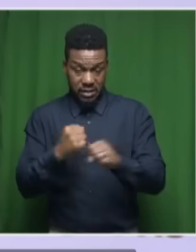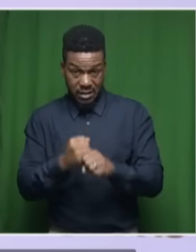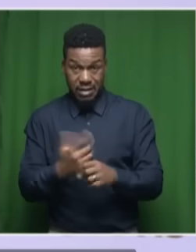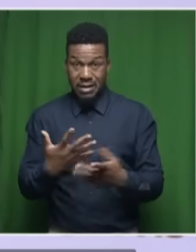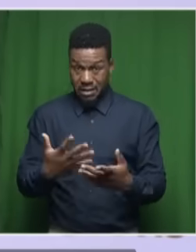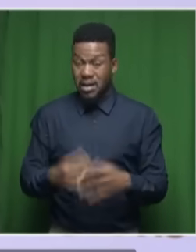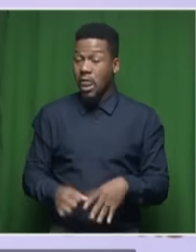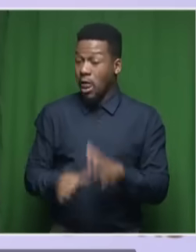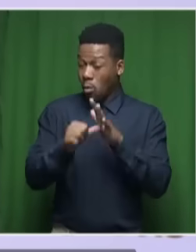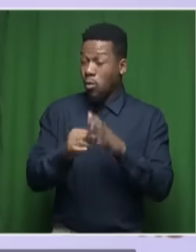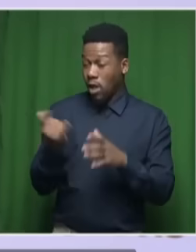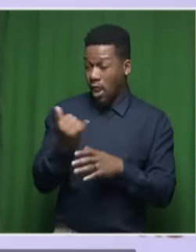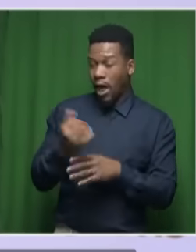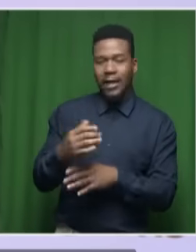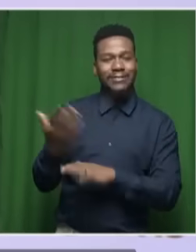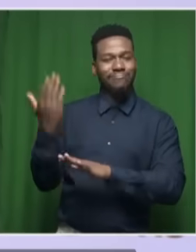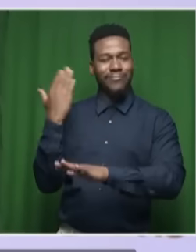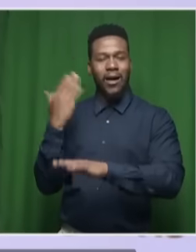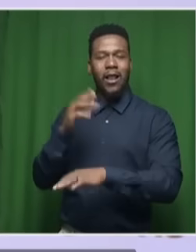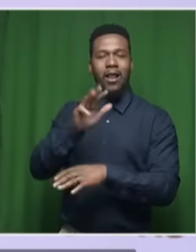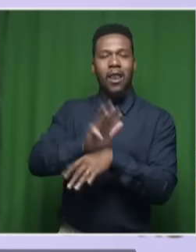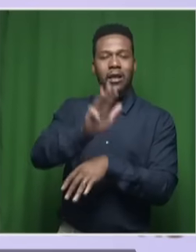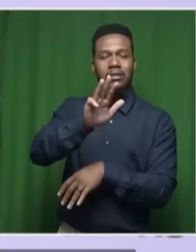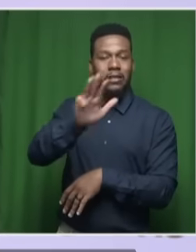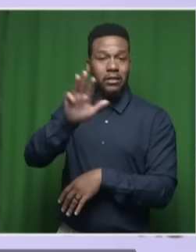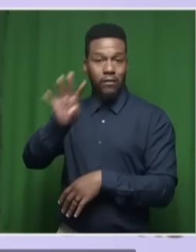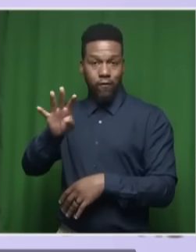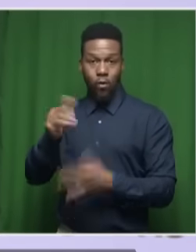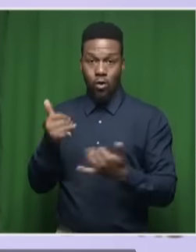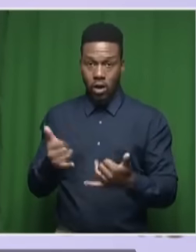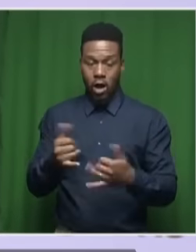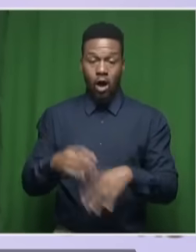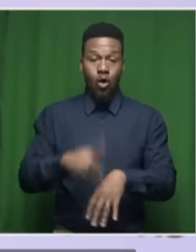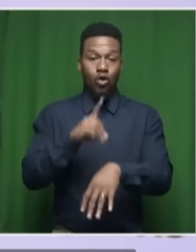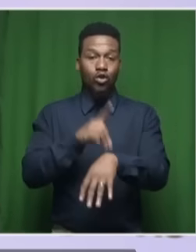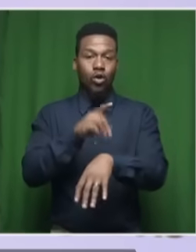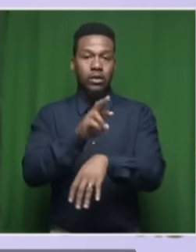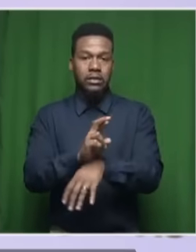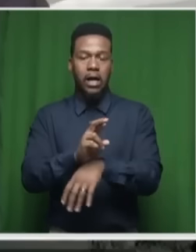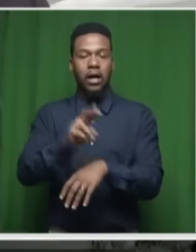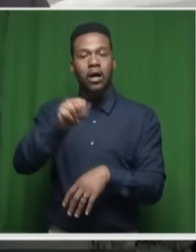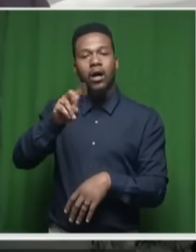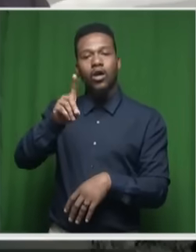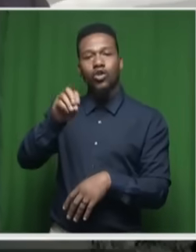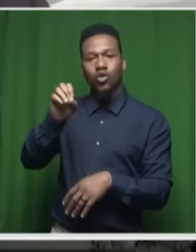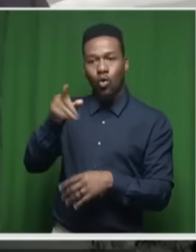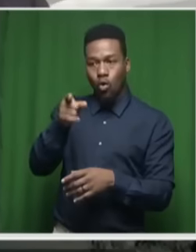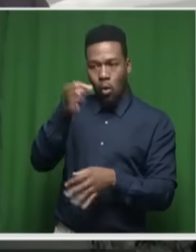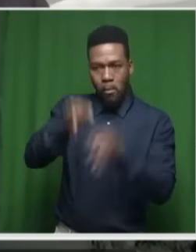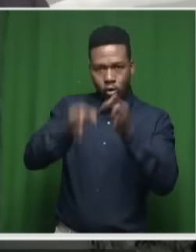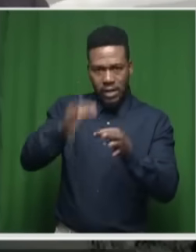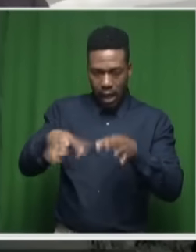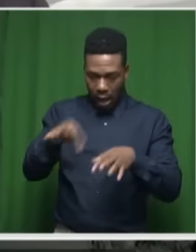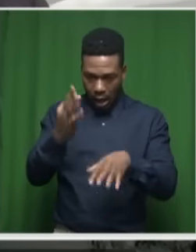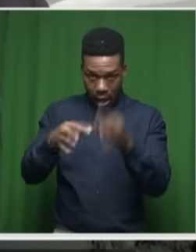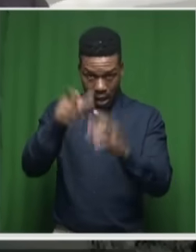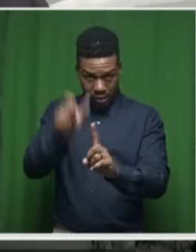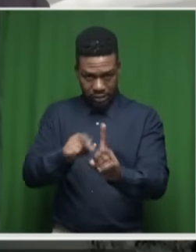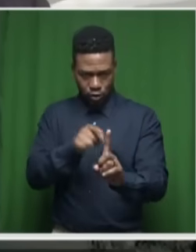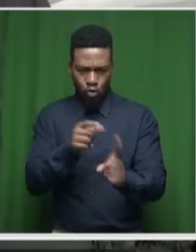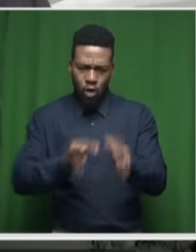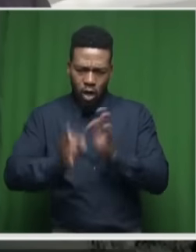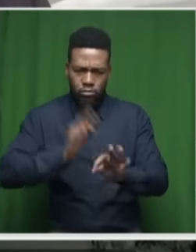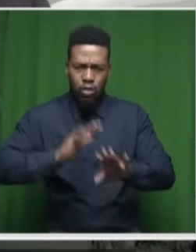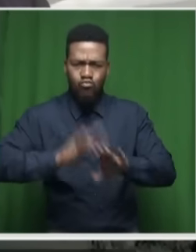1994, we're joined by Dr Levy Ndou, a political analyst. Dr. Ndou, a very good morning to you. A warm welcome to